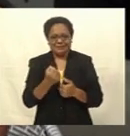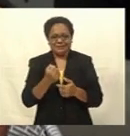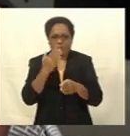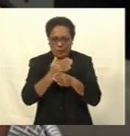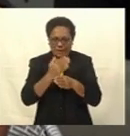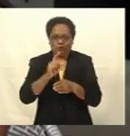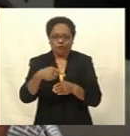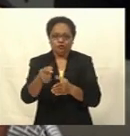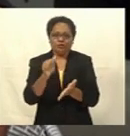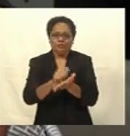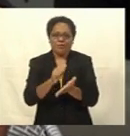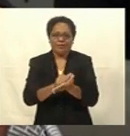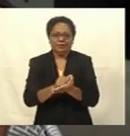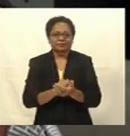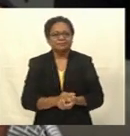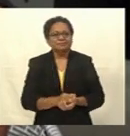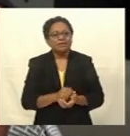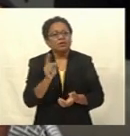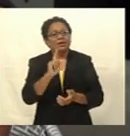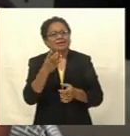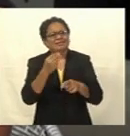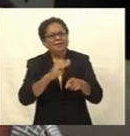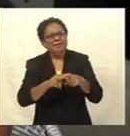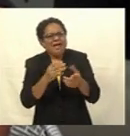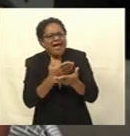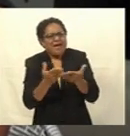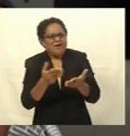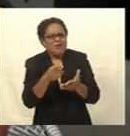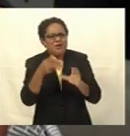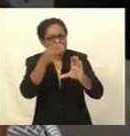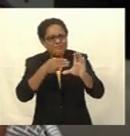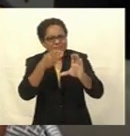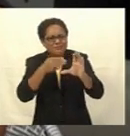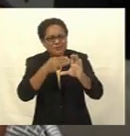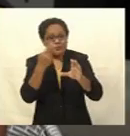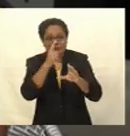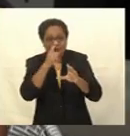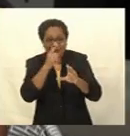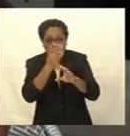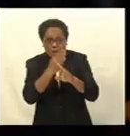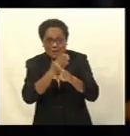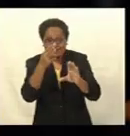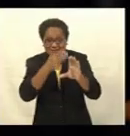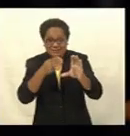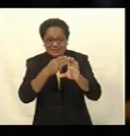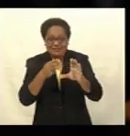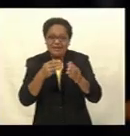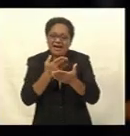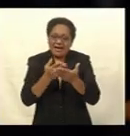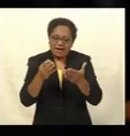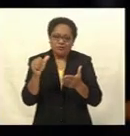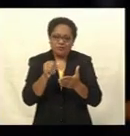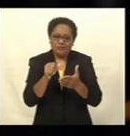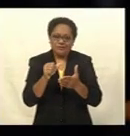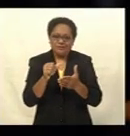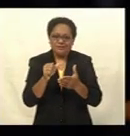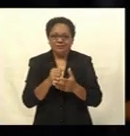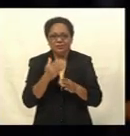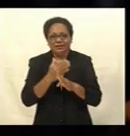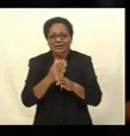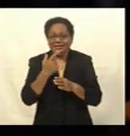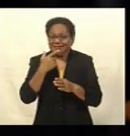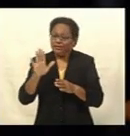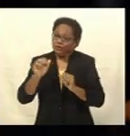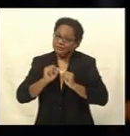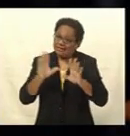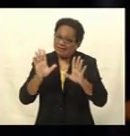message to them as they overcome these challenges, as they try to work around things like COVID-19? Every time, your sacrifice is not